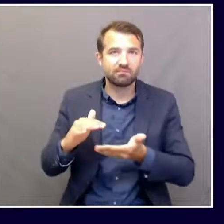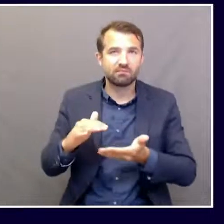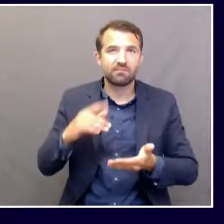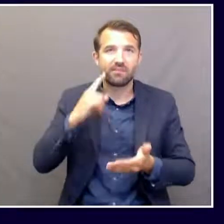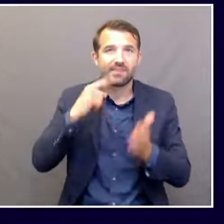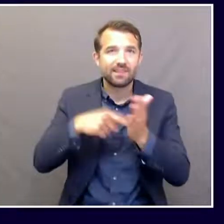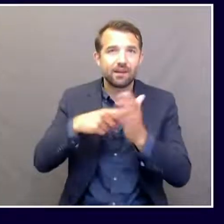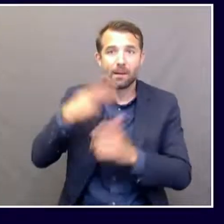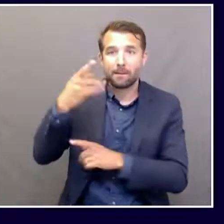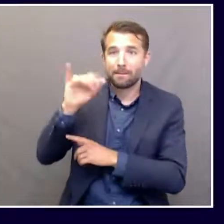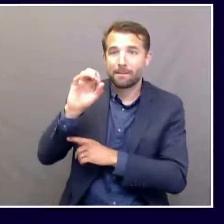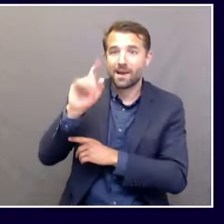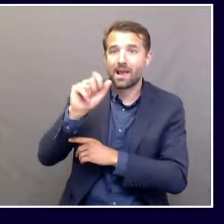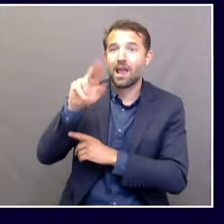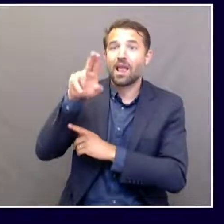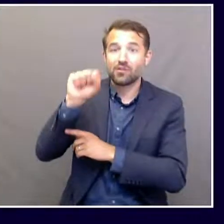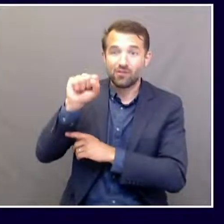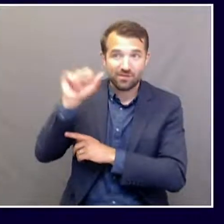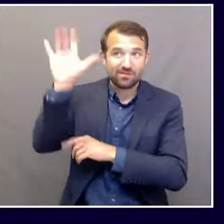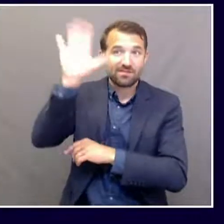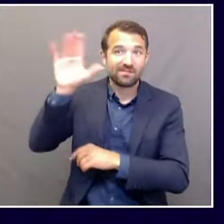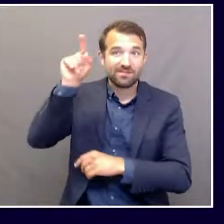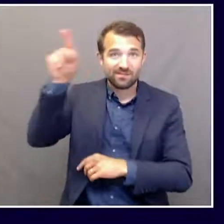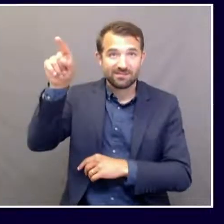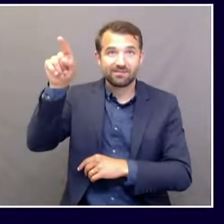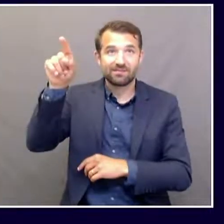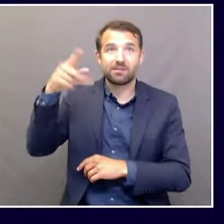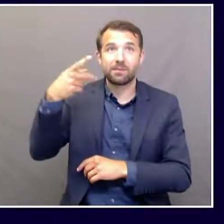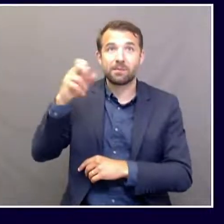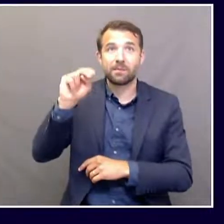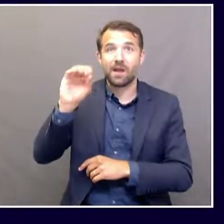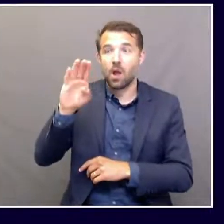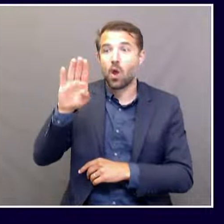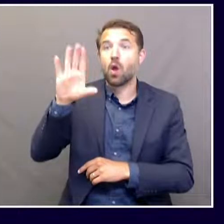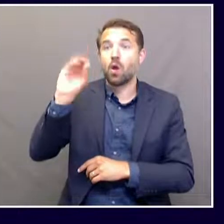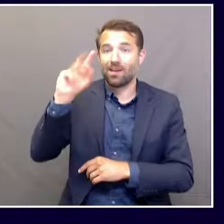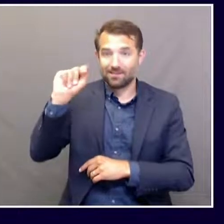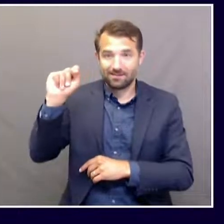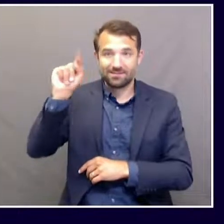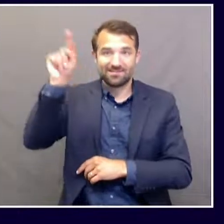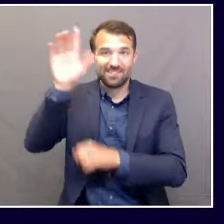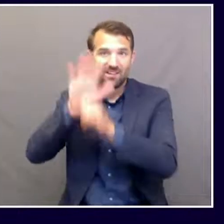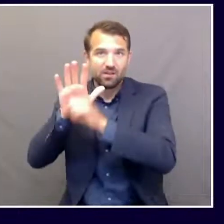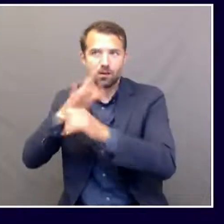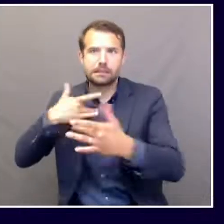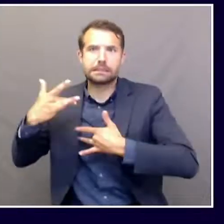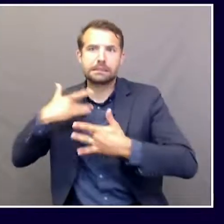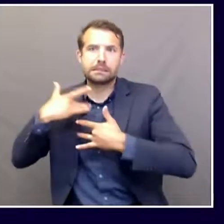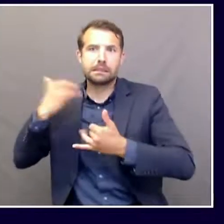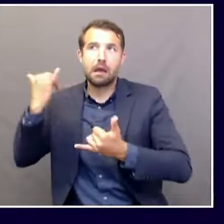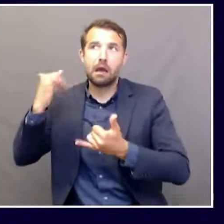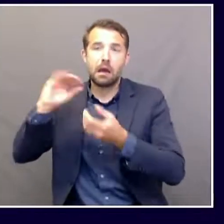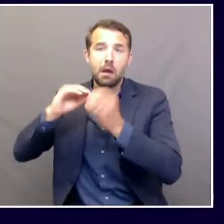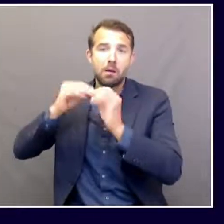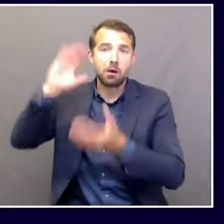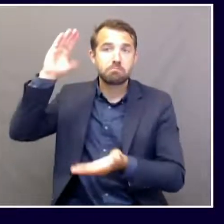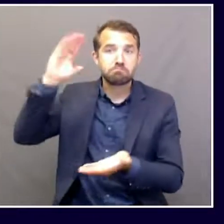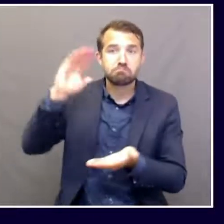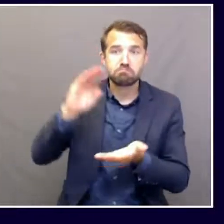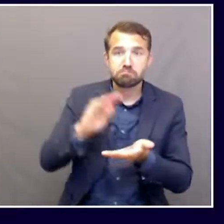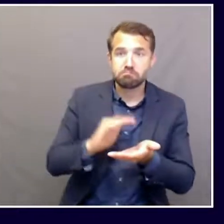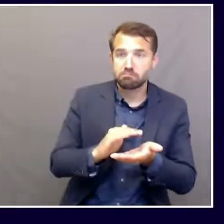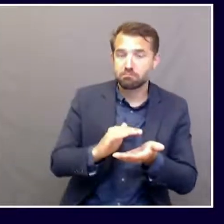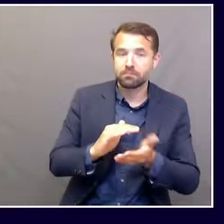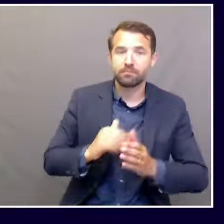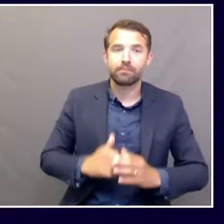somewhat smaller uptick in Penobscot. We've not seen those divergences where one county was out in front of the